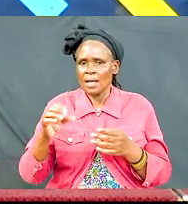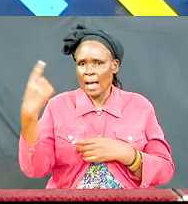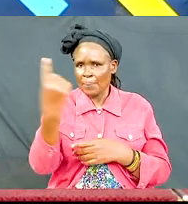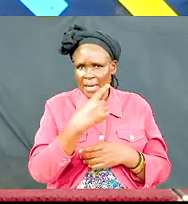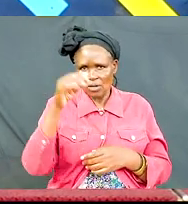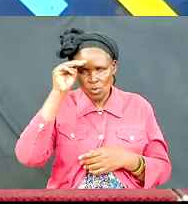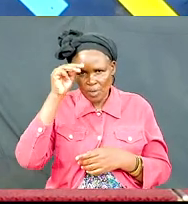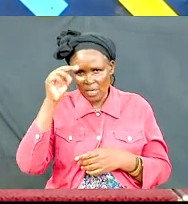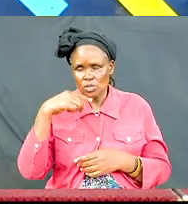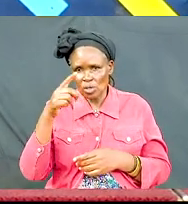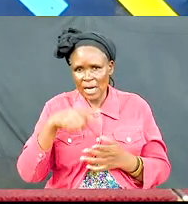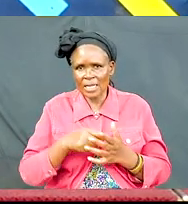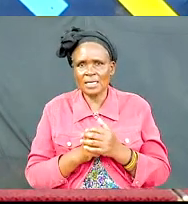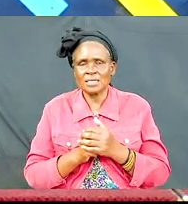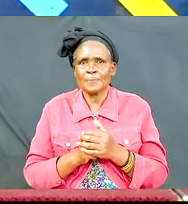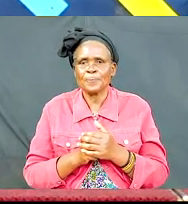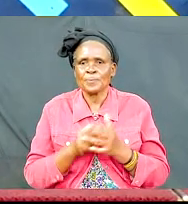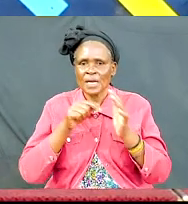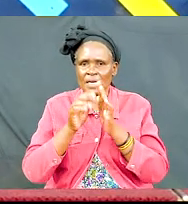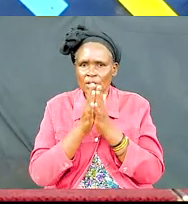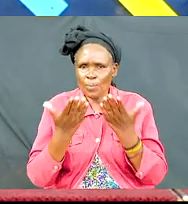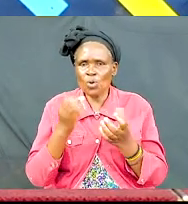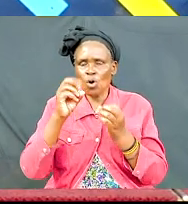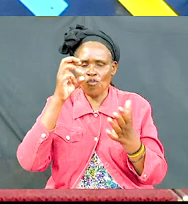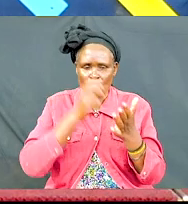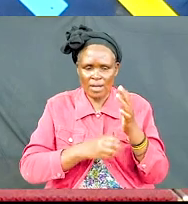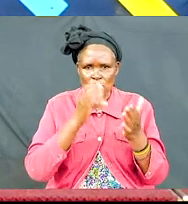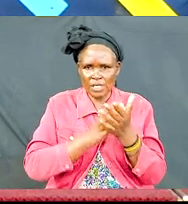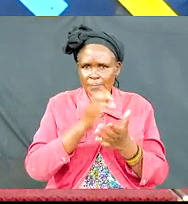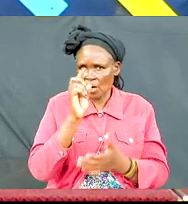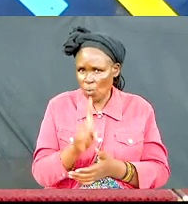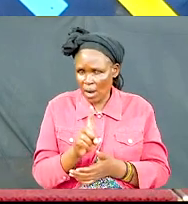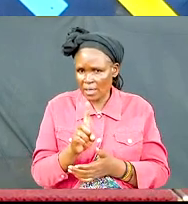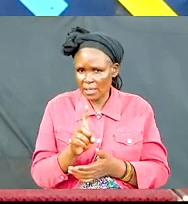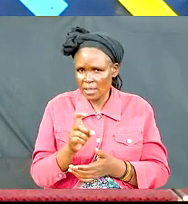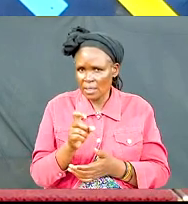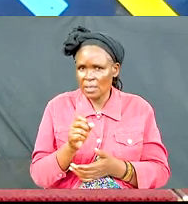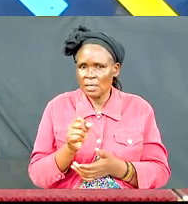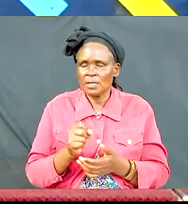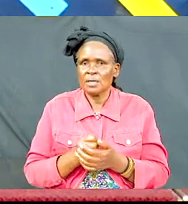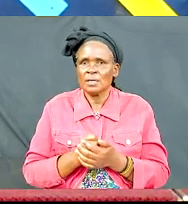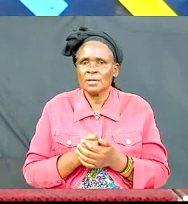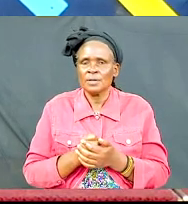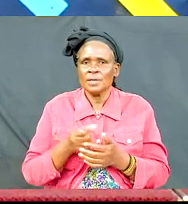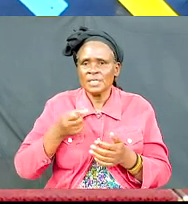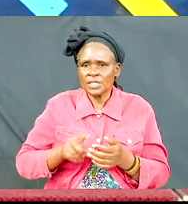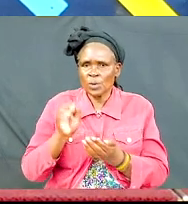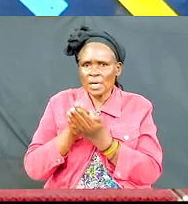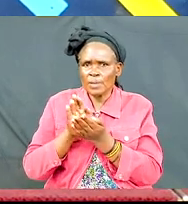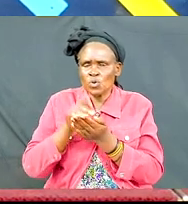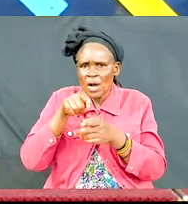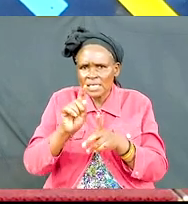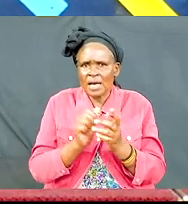she will have a son, in the book of Matthew chapter 1, she will give birth to a son, verse